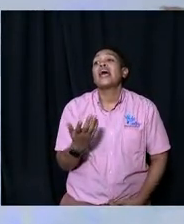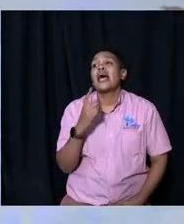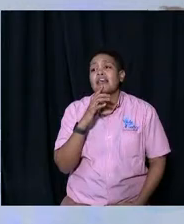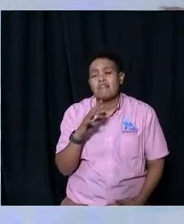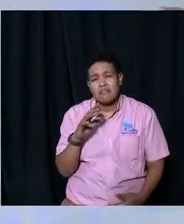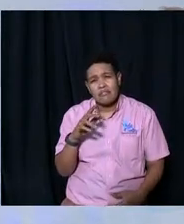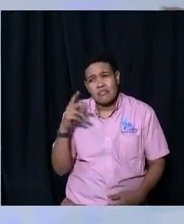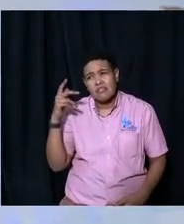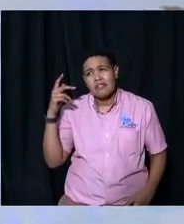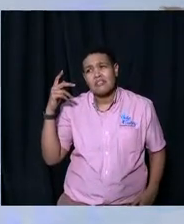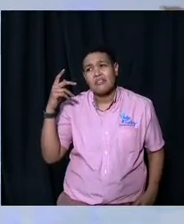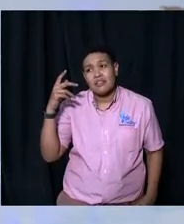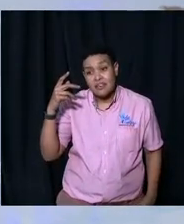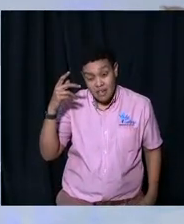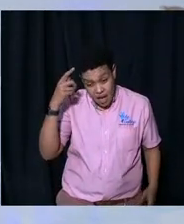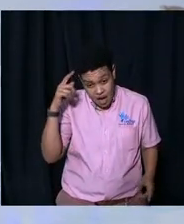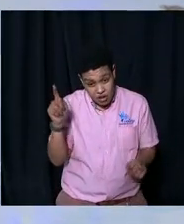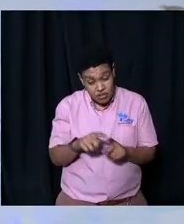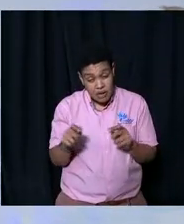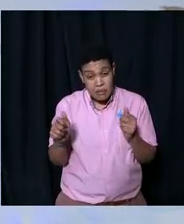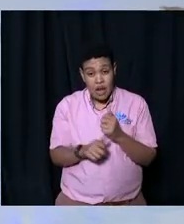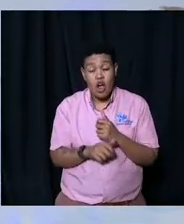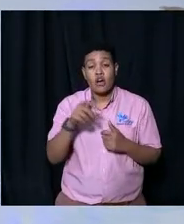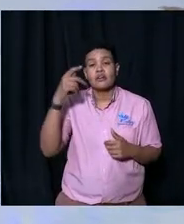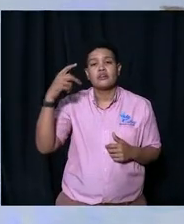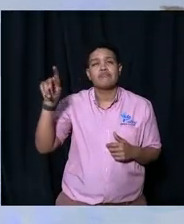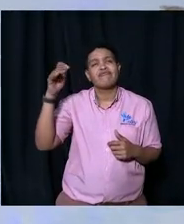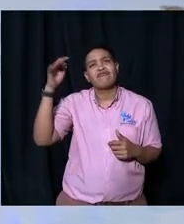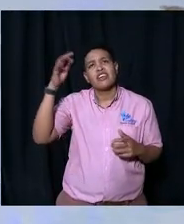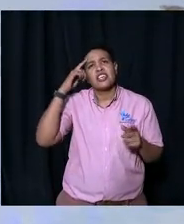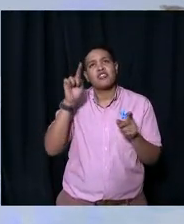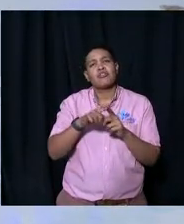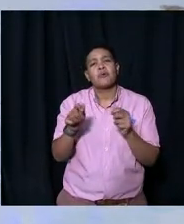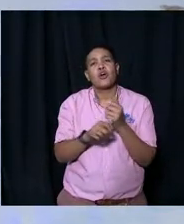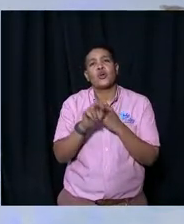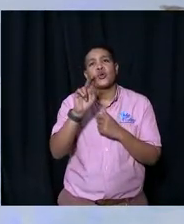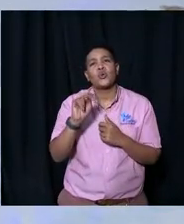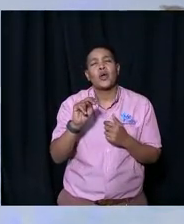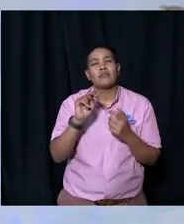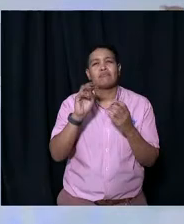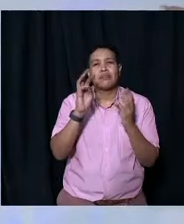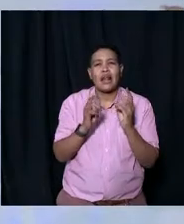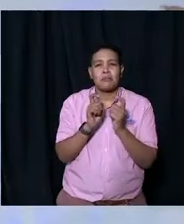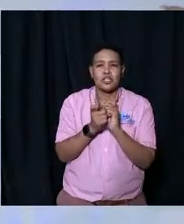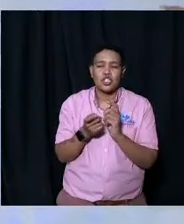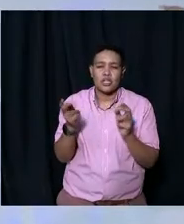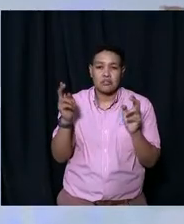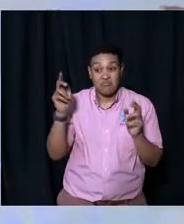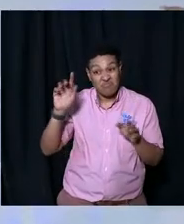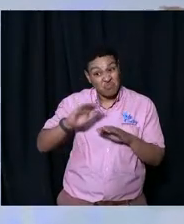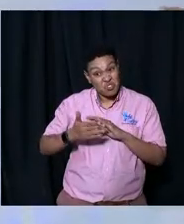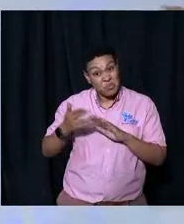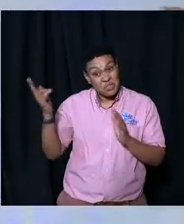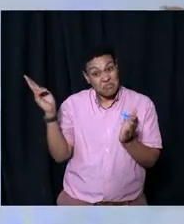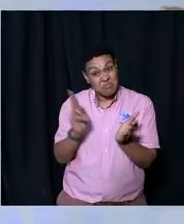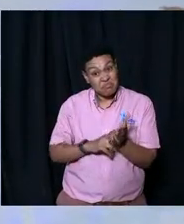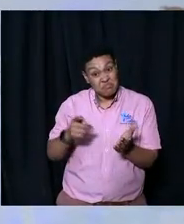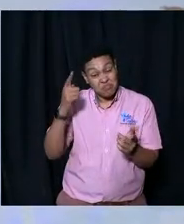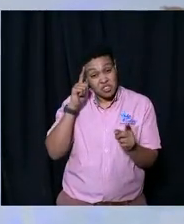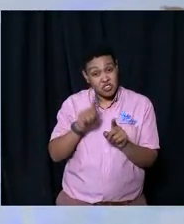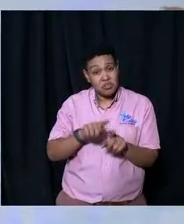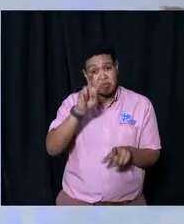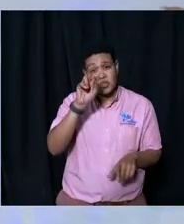Paris Agreement under the UN Framework Convention on Climate Change. Now, Jamaica signed this agreement